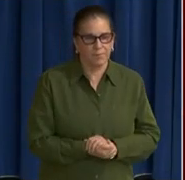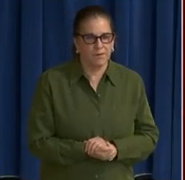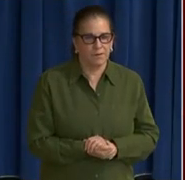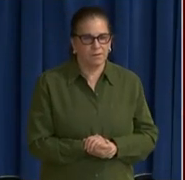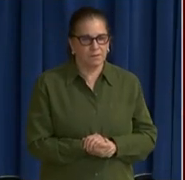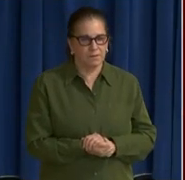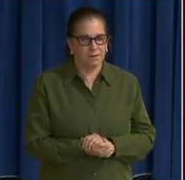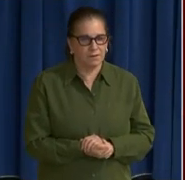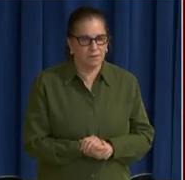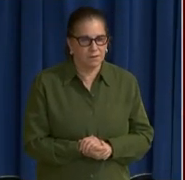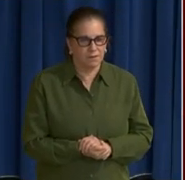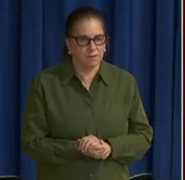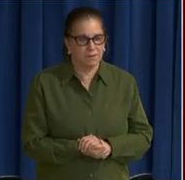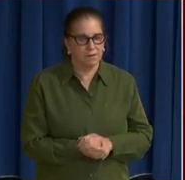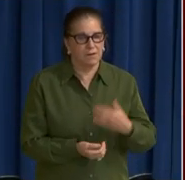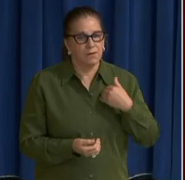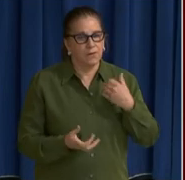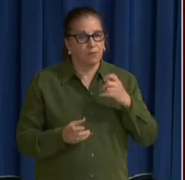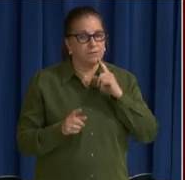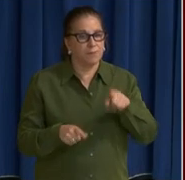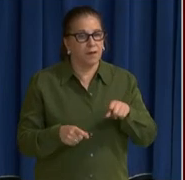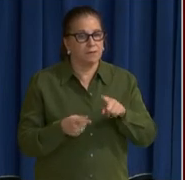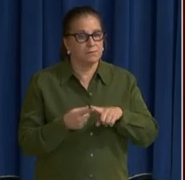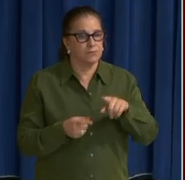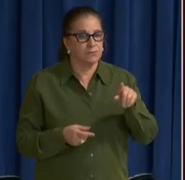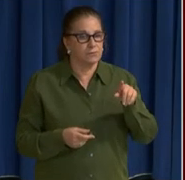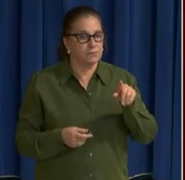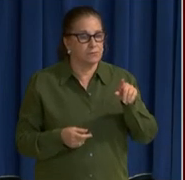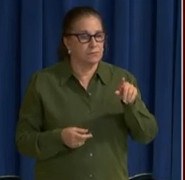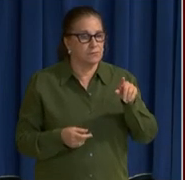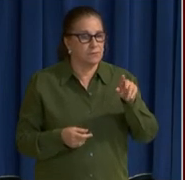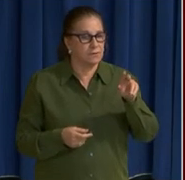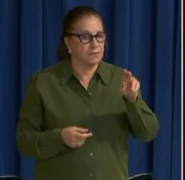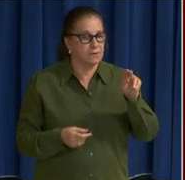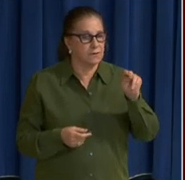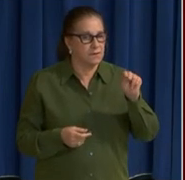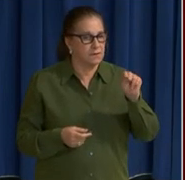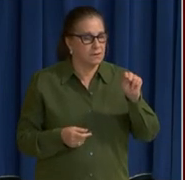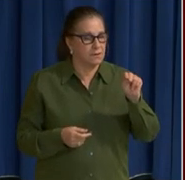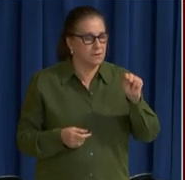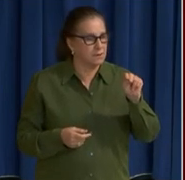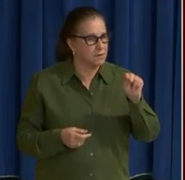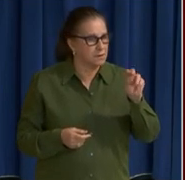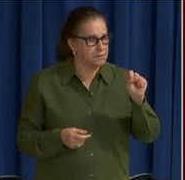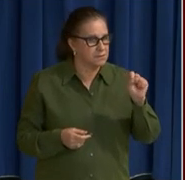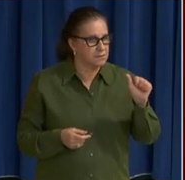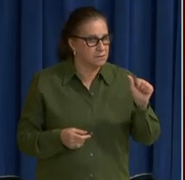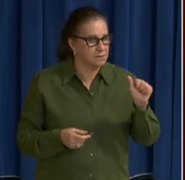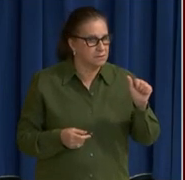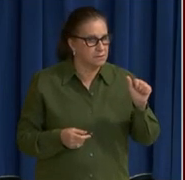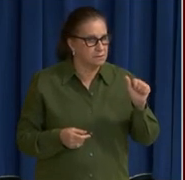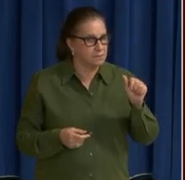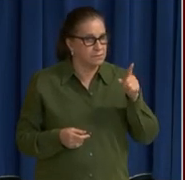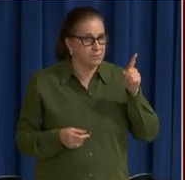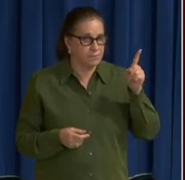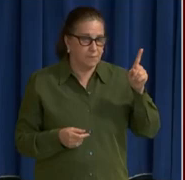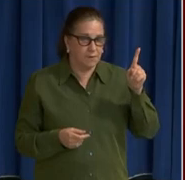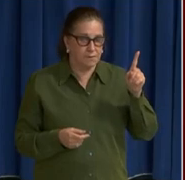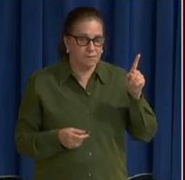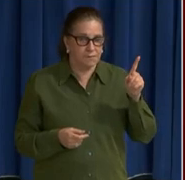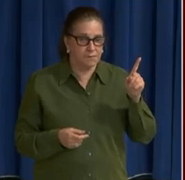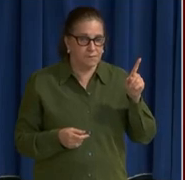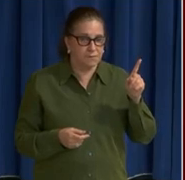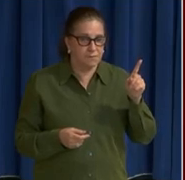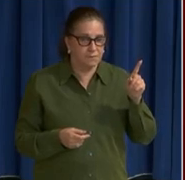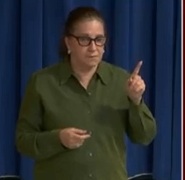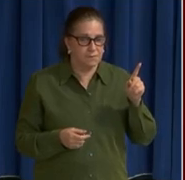And him, specifically, the U.S. Attorney citing the reason that they're not prosecuting these cases is